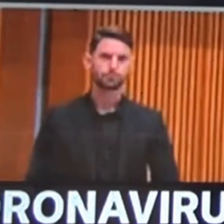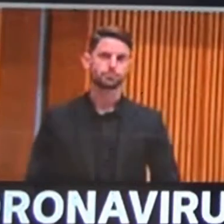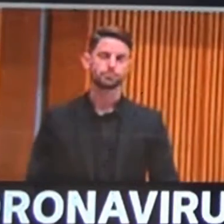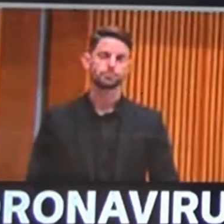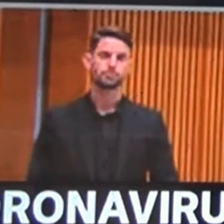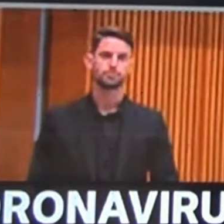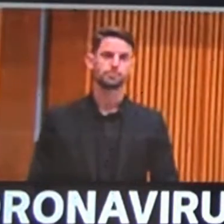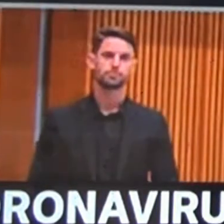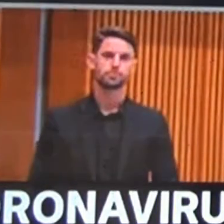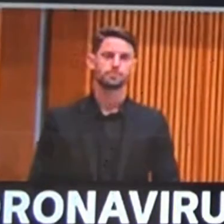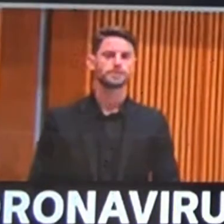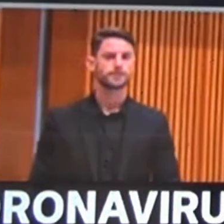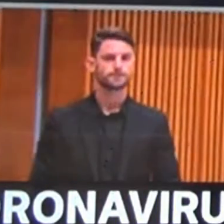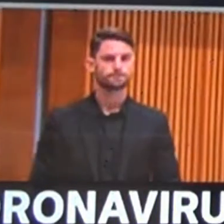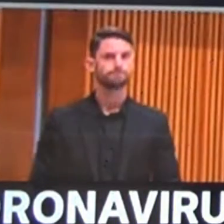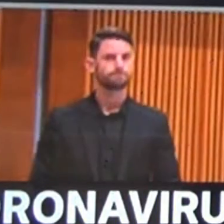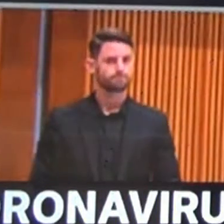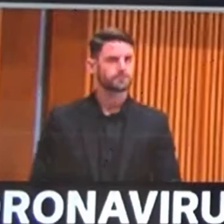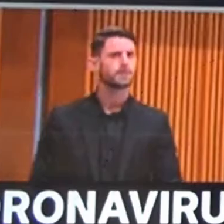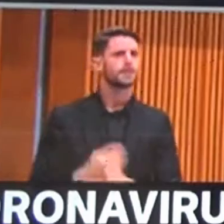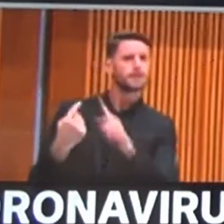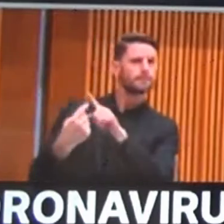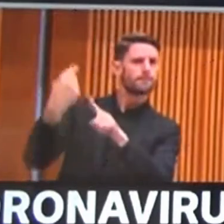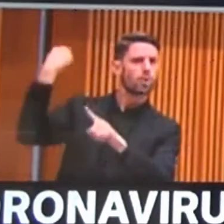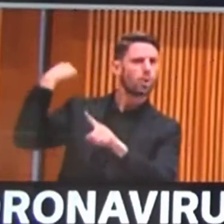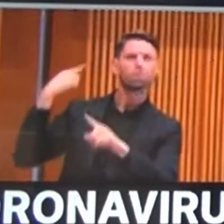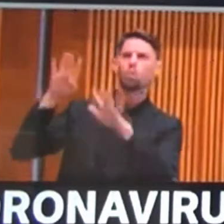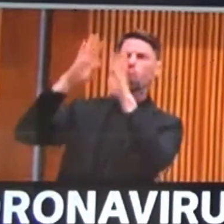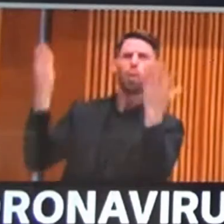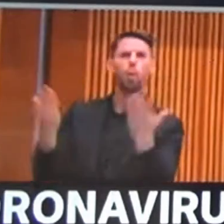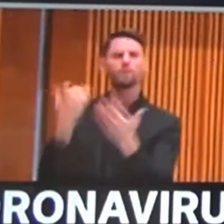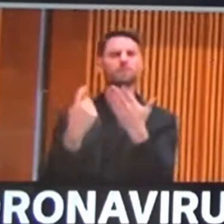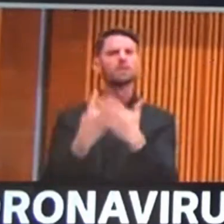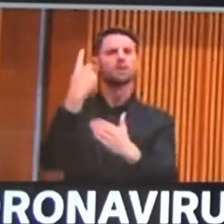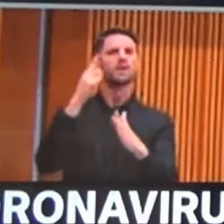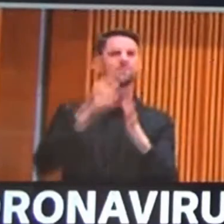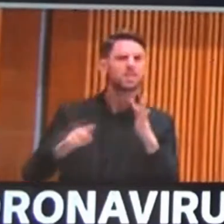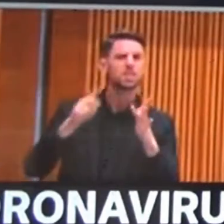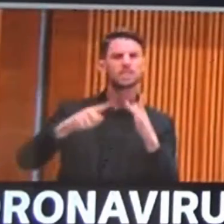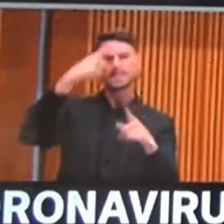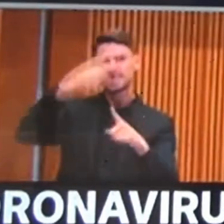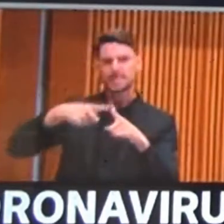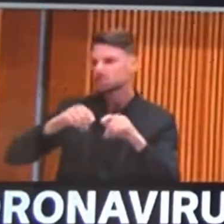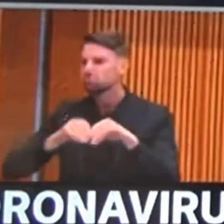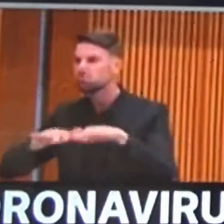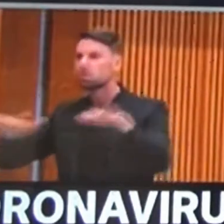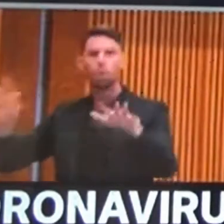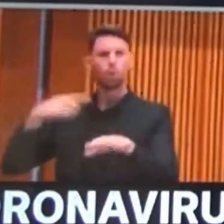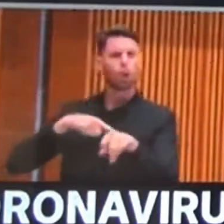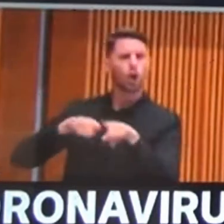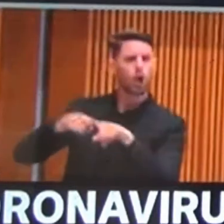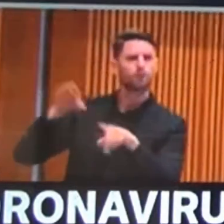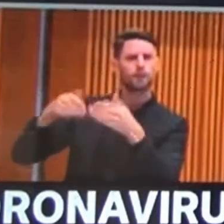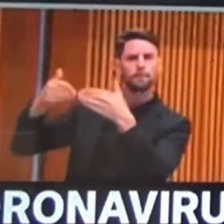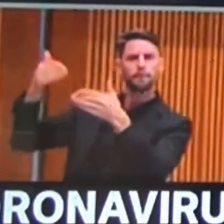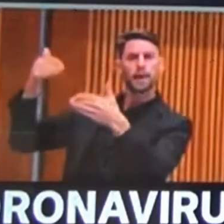from the experience of past epidemics and pandemics around the world is that often people do not continue to